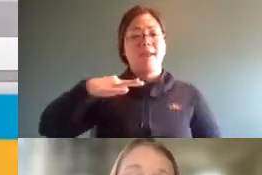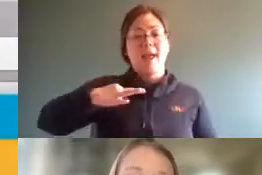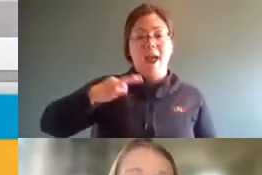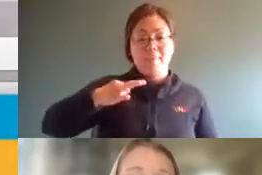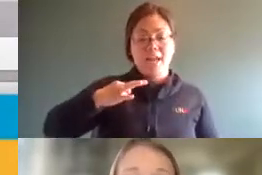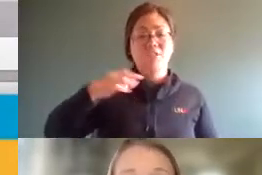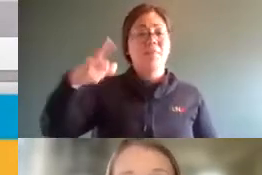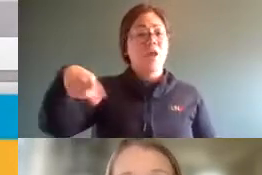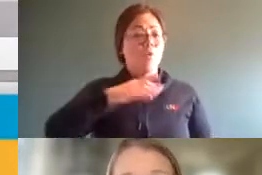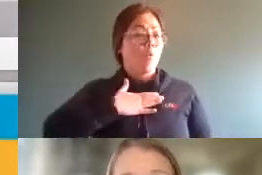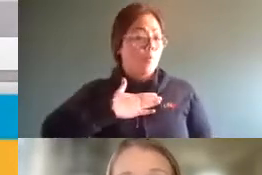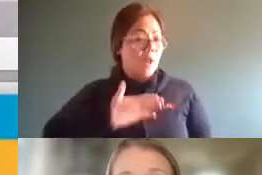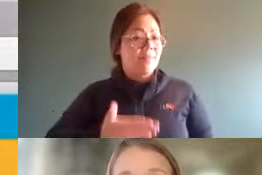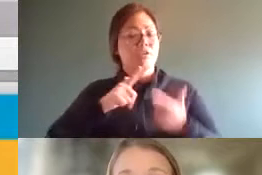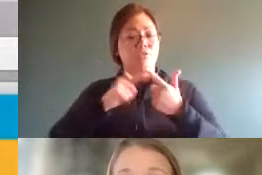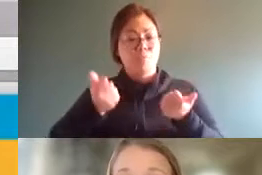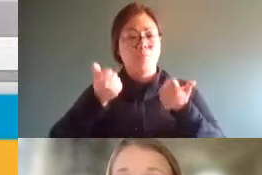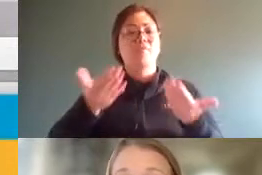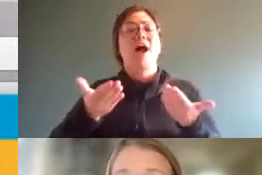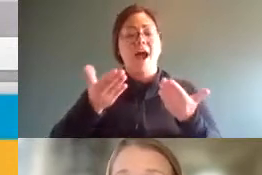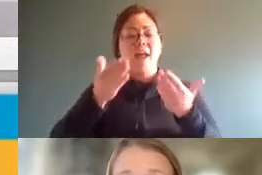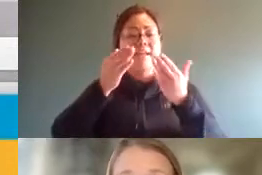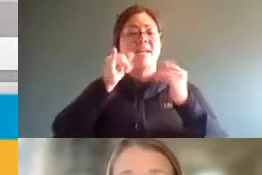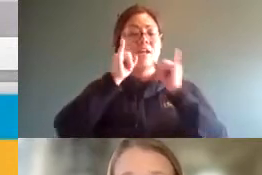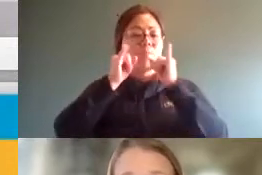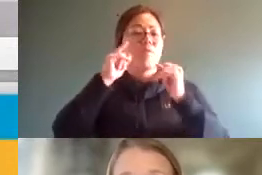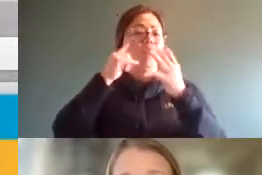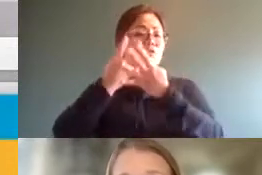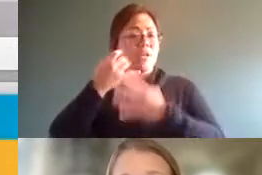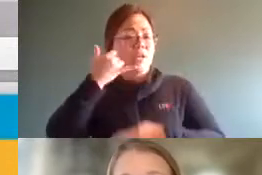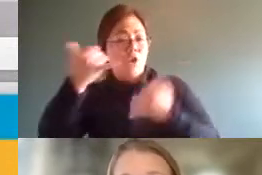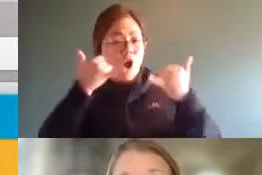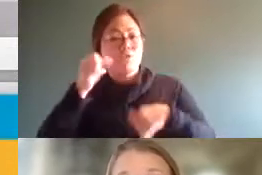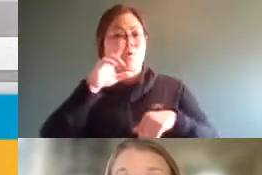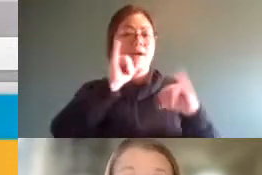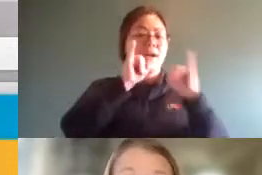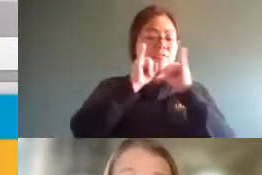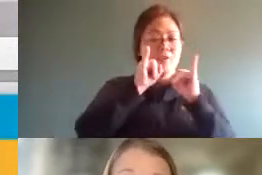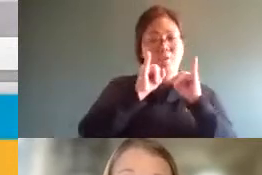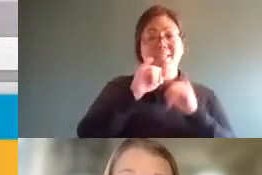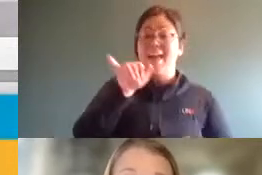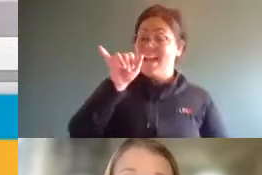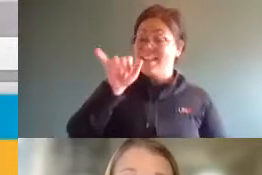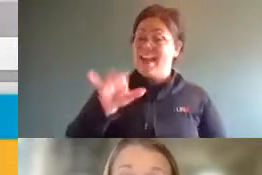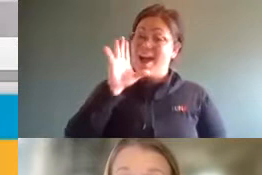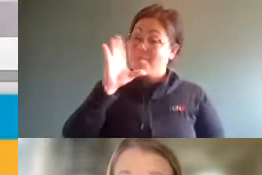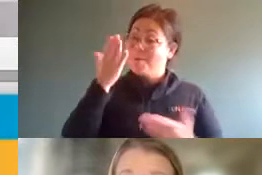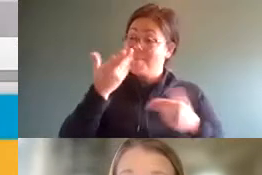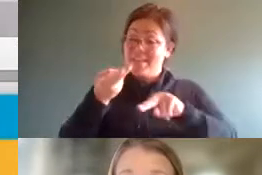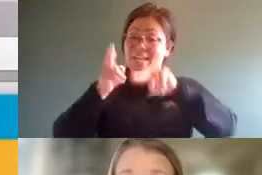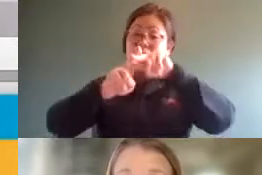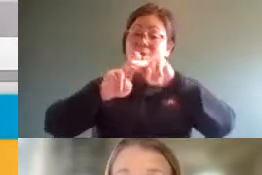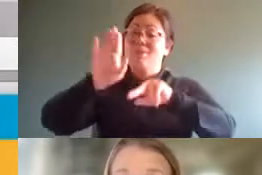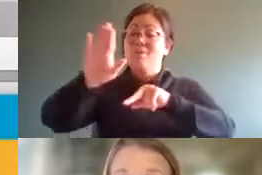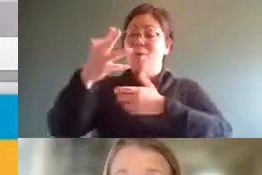you are willing to provide interpreters for screening calls or interviews. And this may drive up your